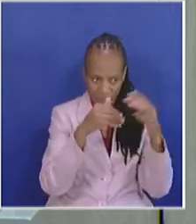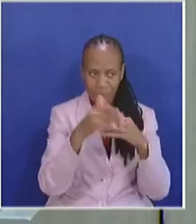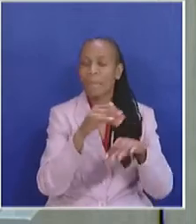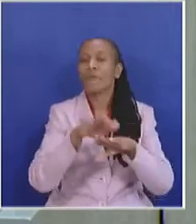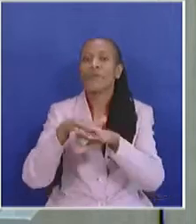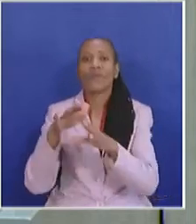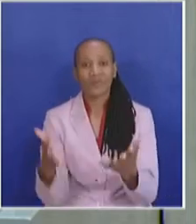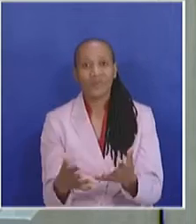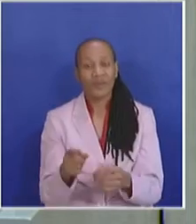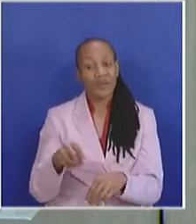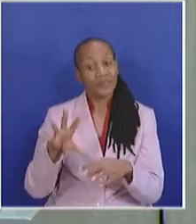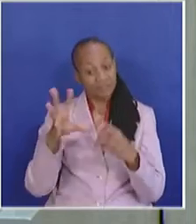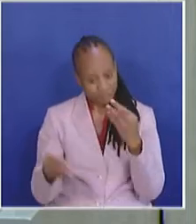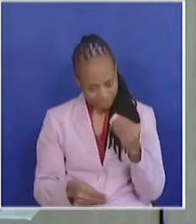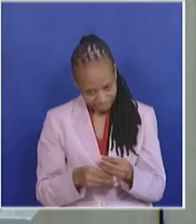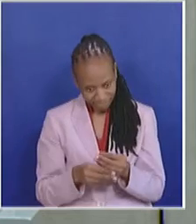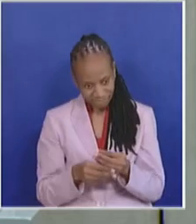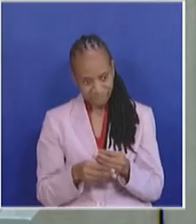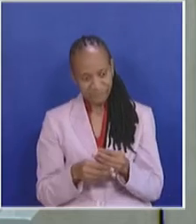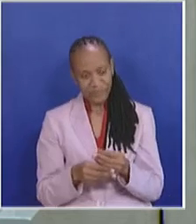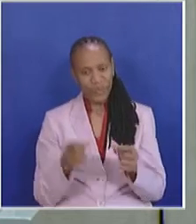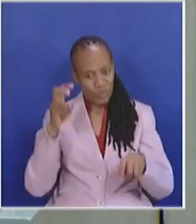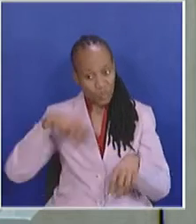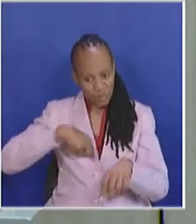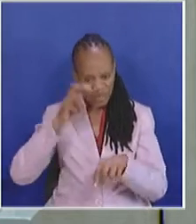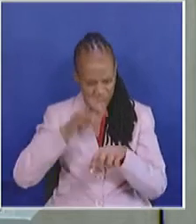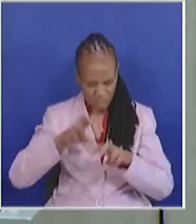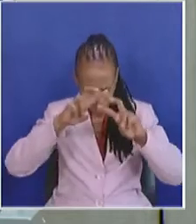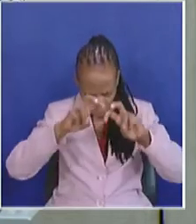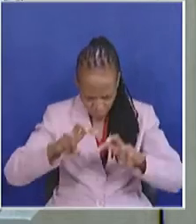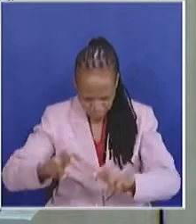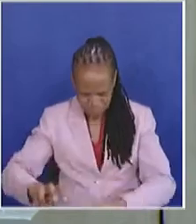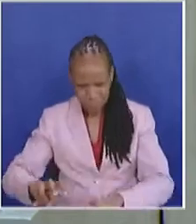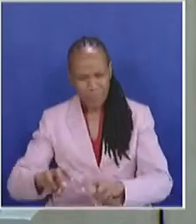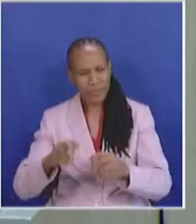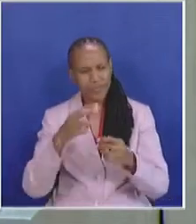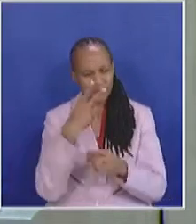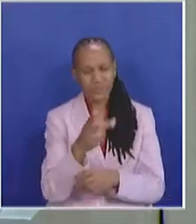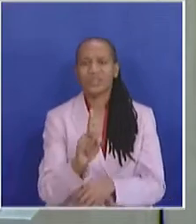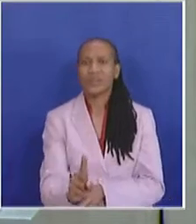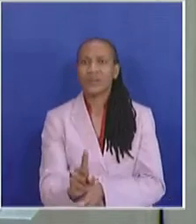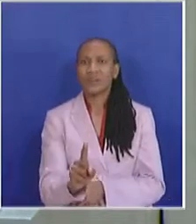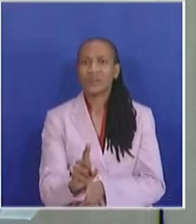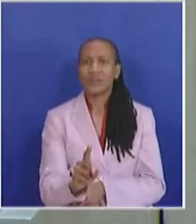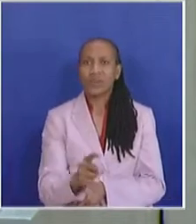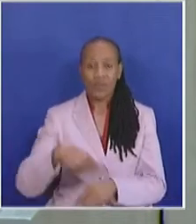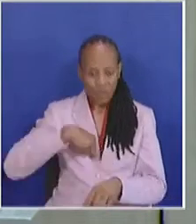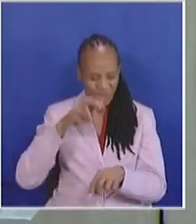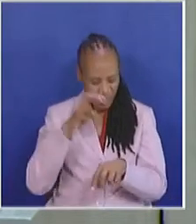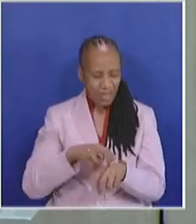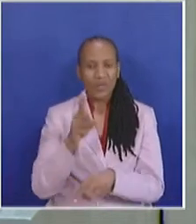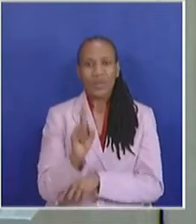also need to undertake a proper impact analysis of this infrastructure investment. We were only able to really put